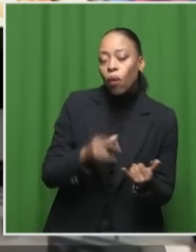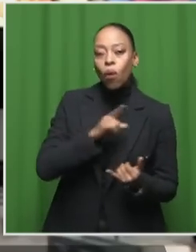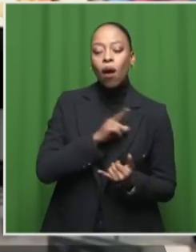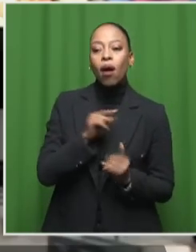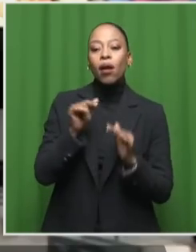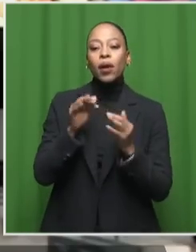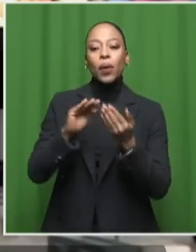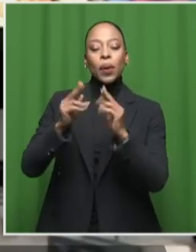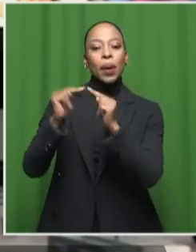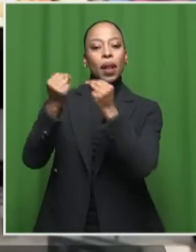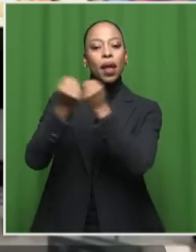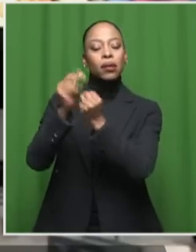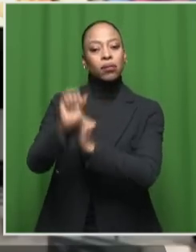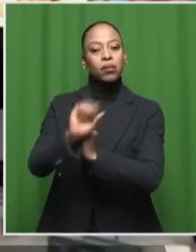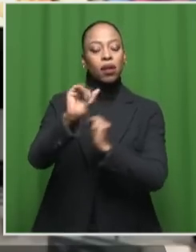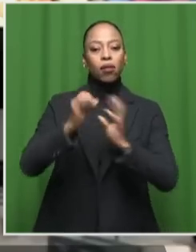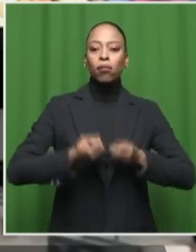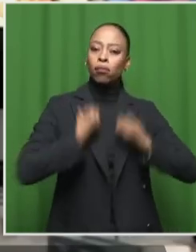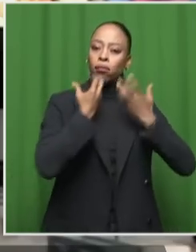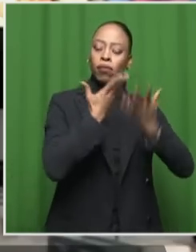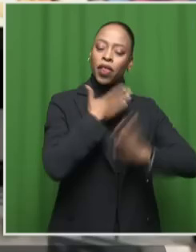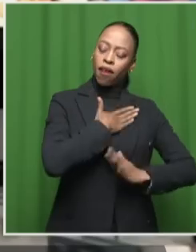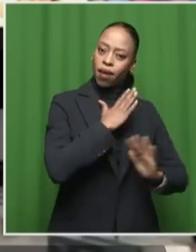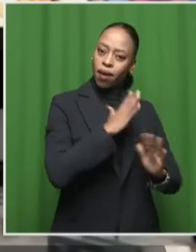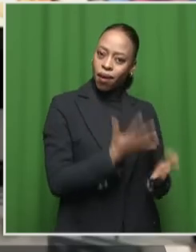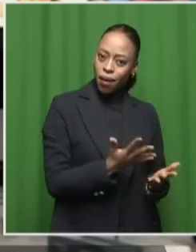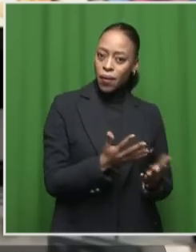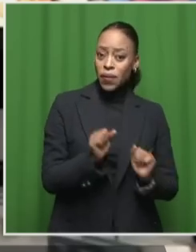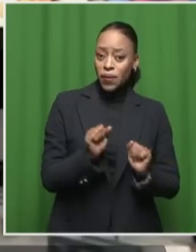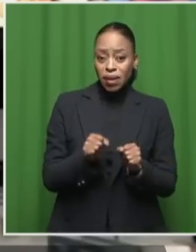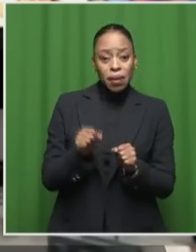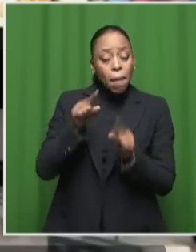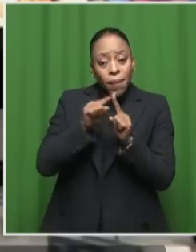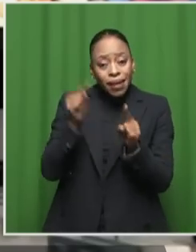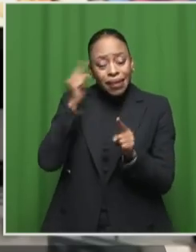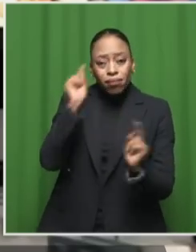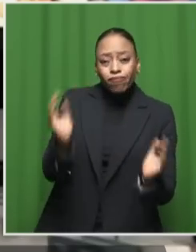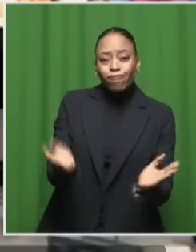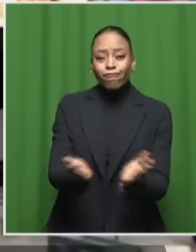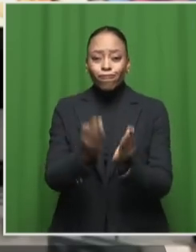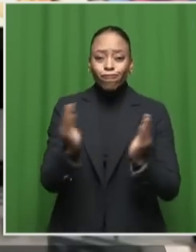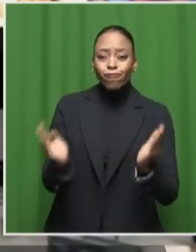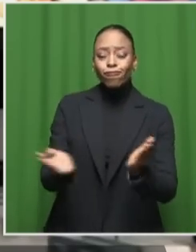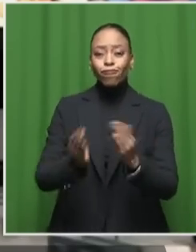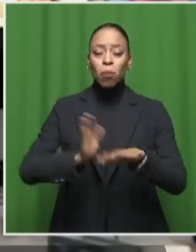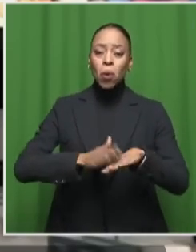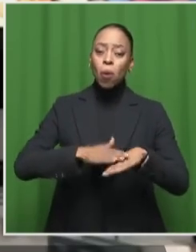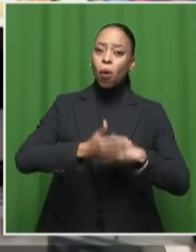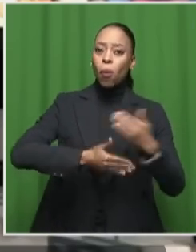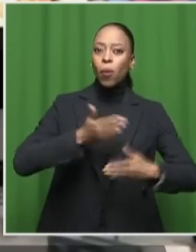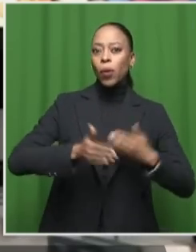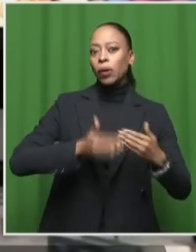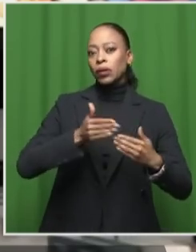in their case as well. I think that we've got to give encouragement to this process, see how it works through, and I think